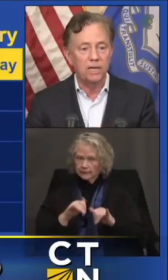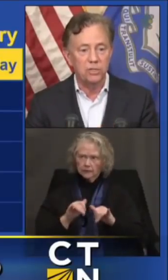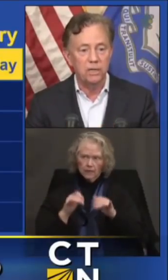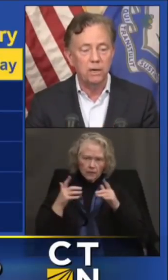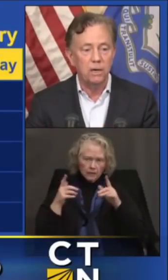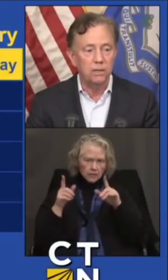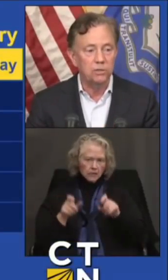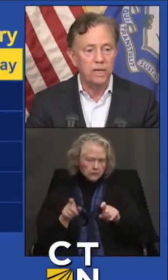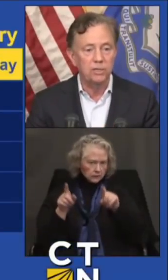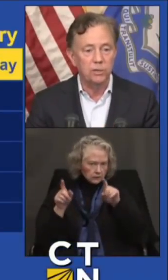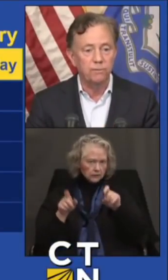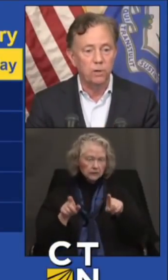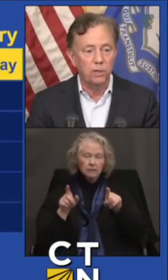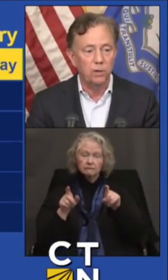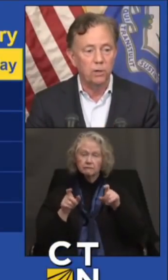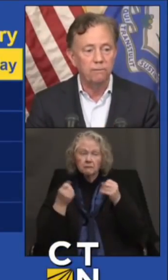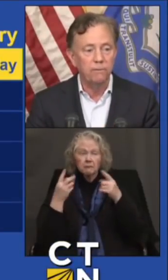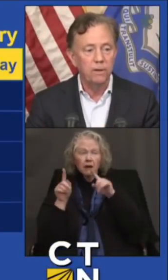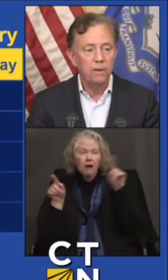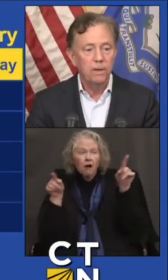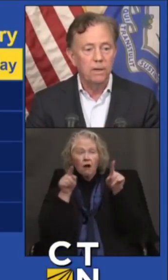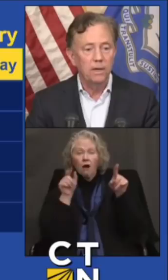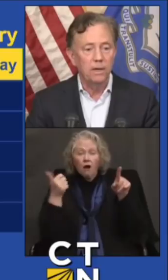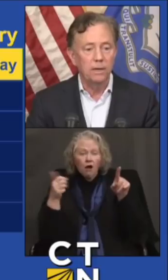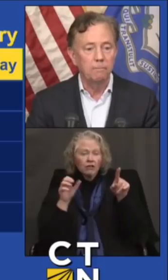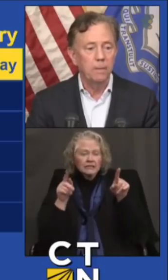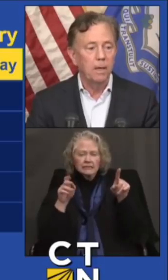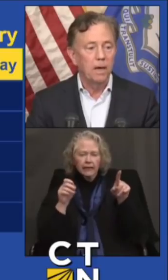of testing. Other states are falling off.